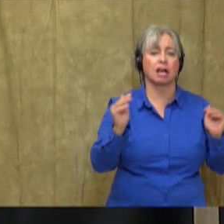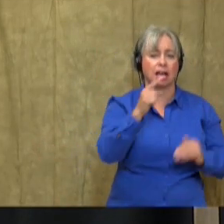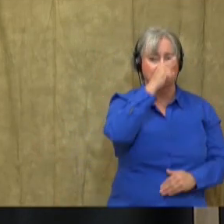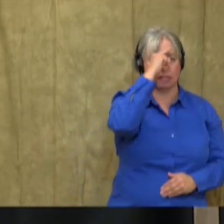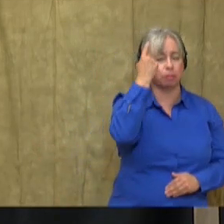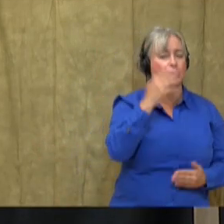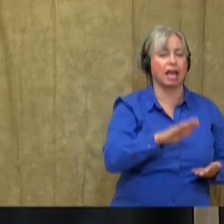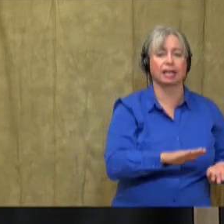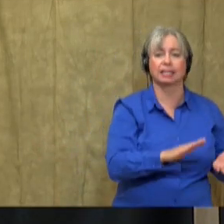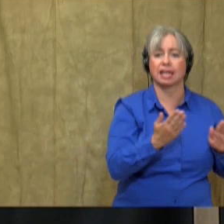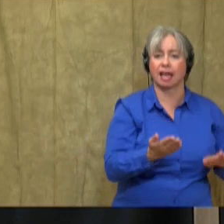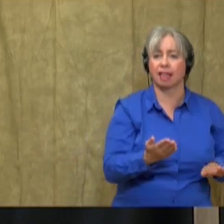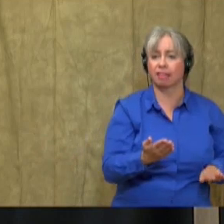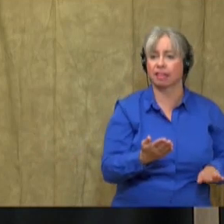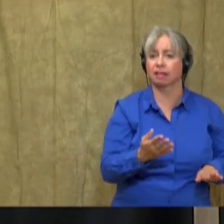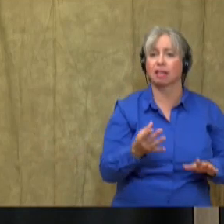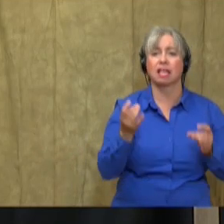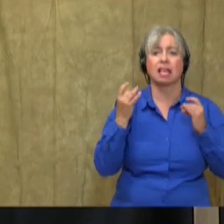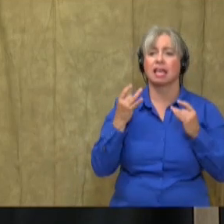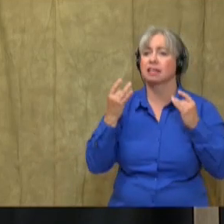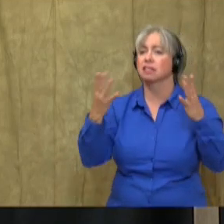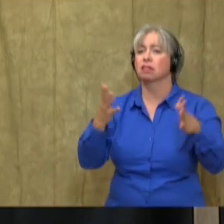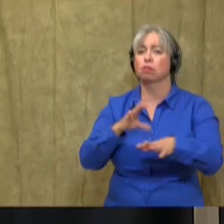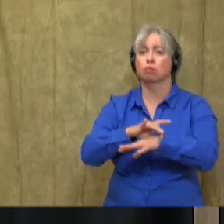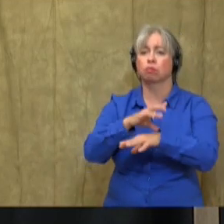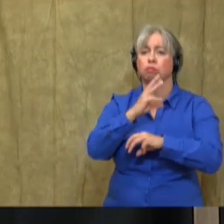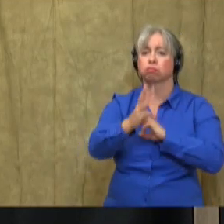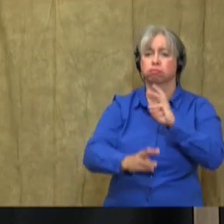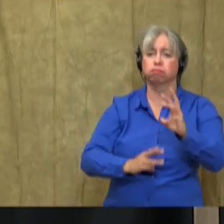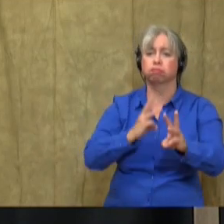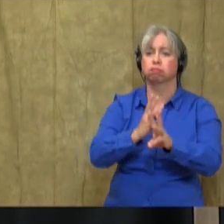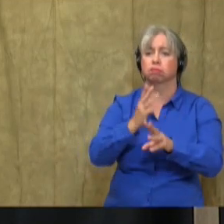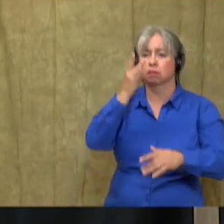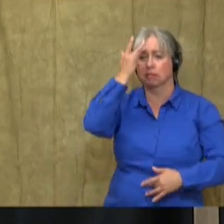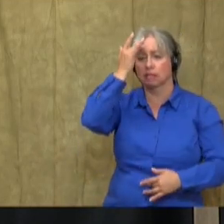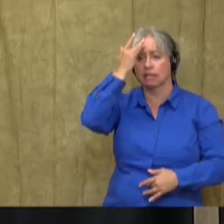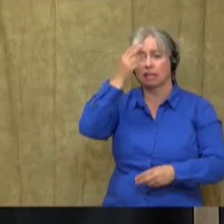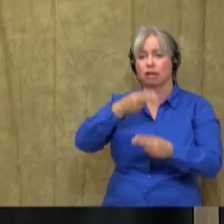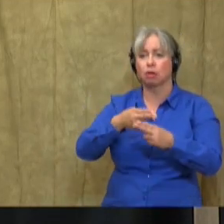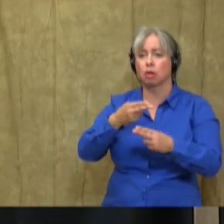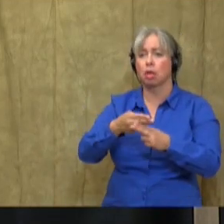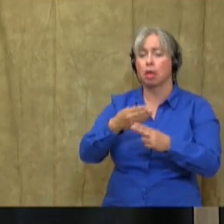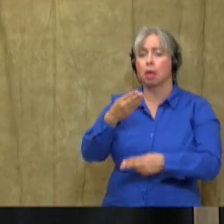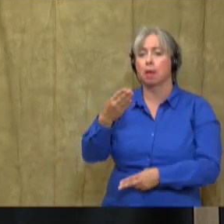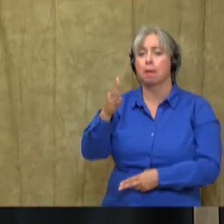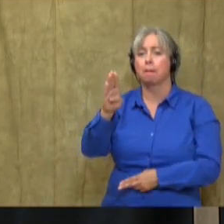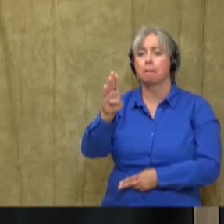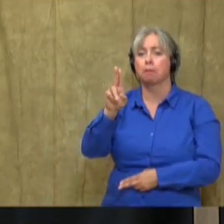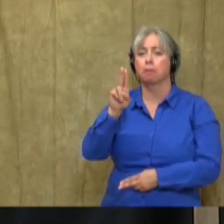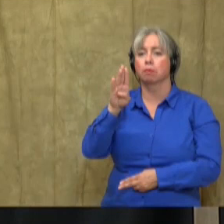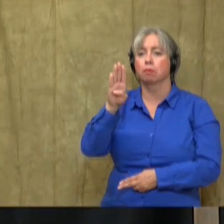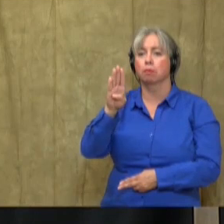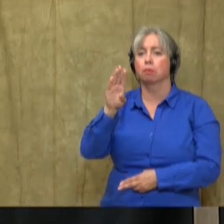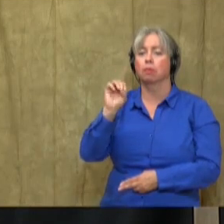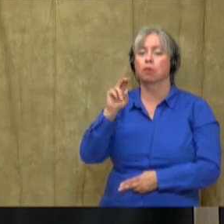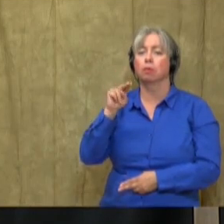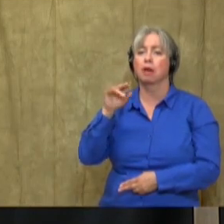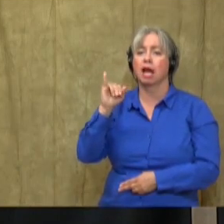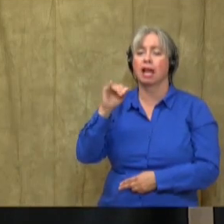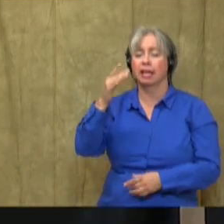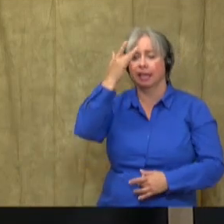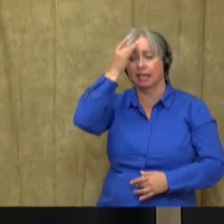time period. It's a devastating global epidemic called the Bubonic Plague. It arrived in Europe in